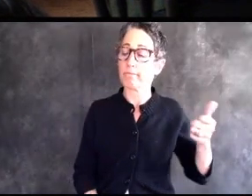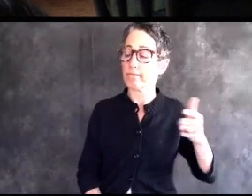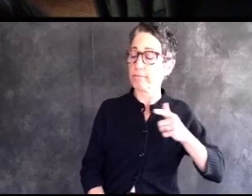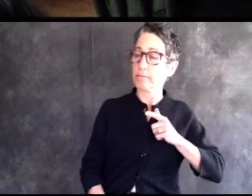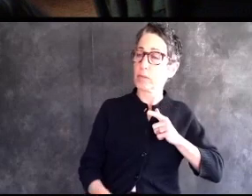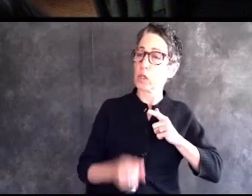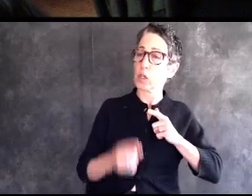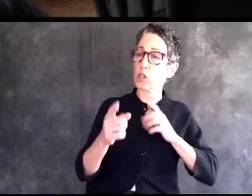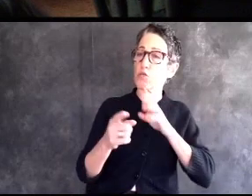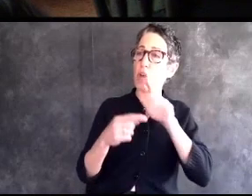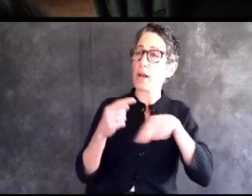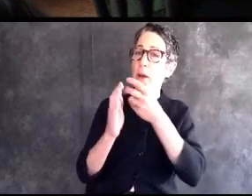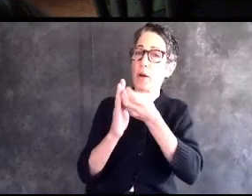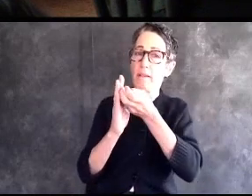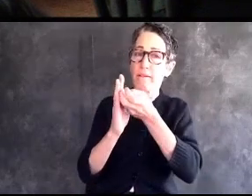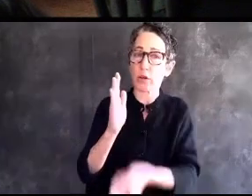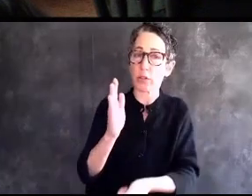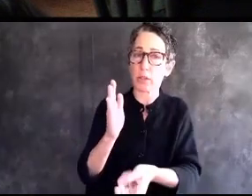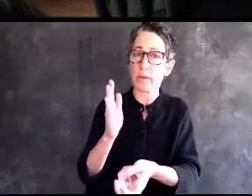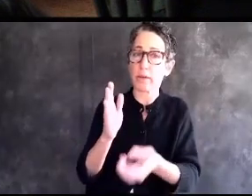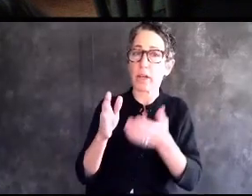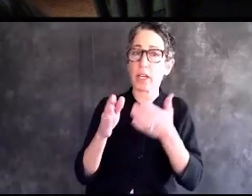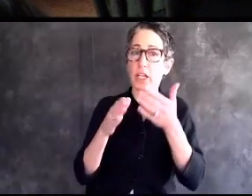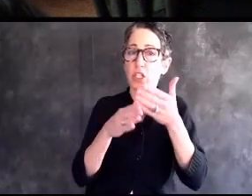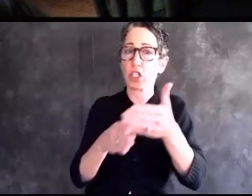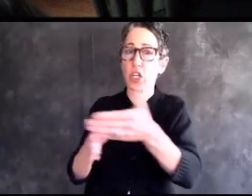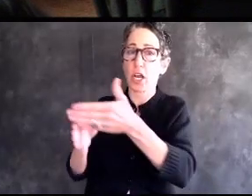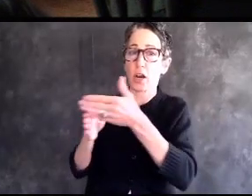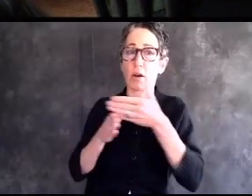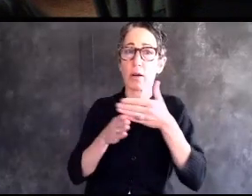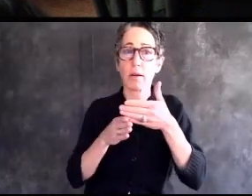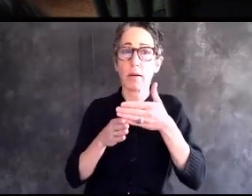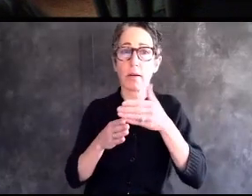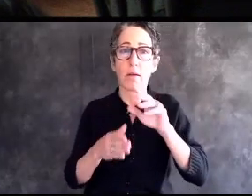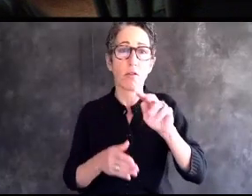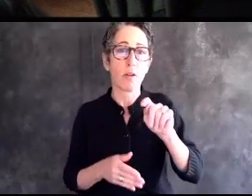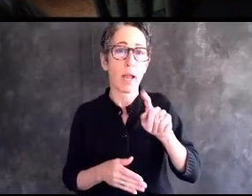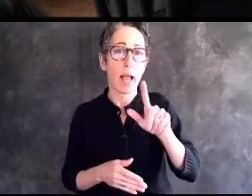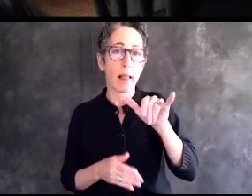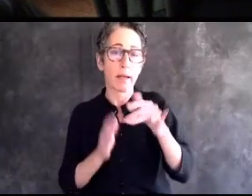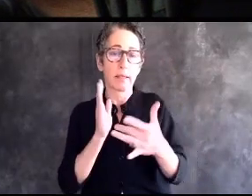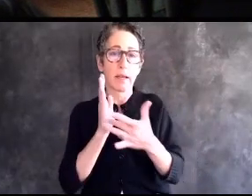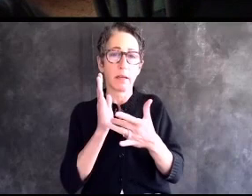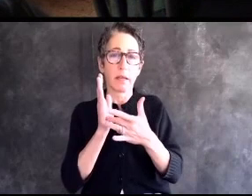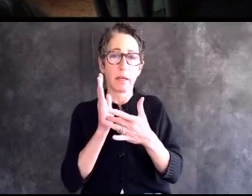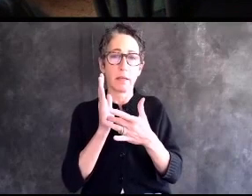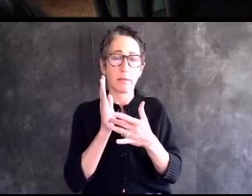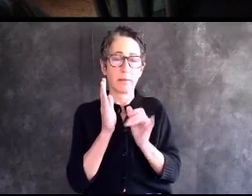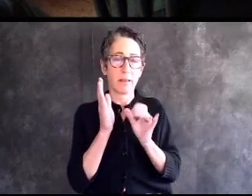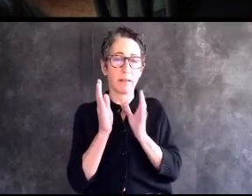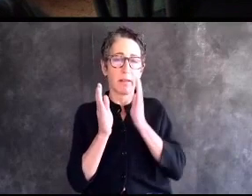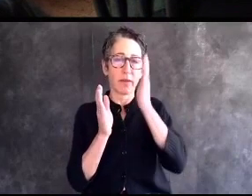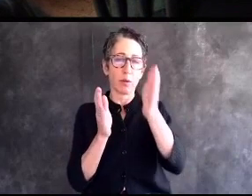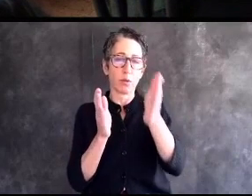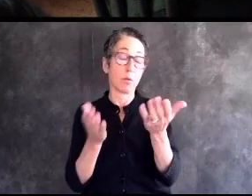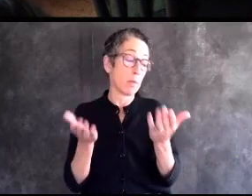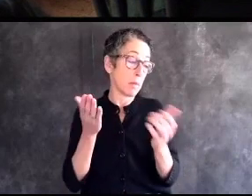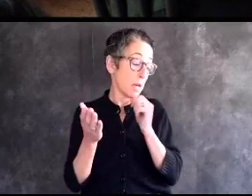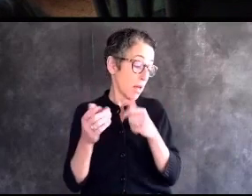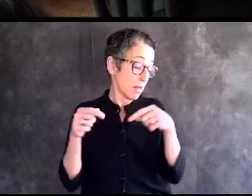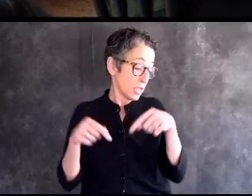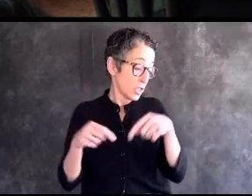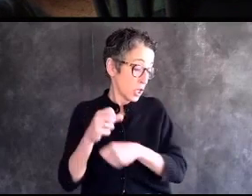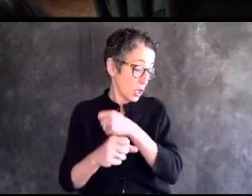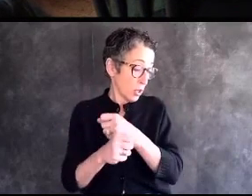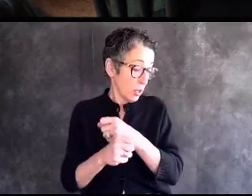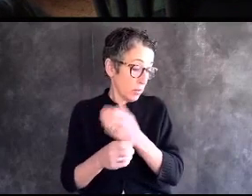shared reality technologies. What is that little further off future? So maybe not this year, but the year